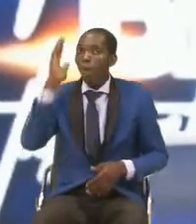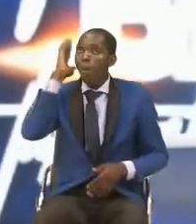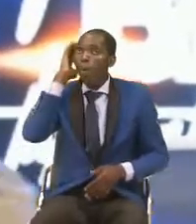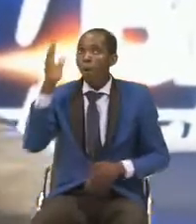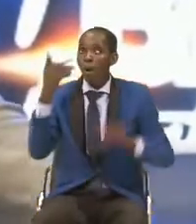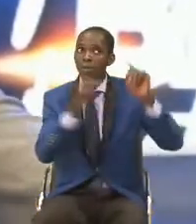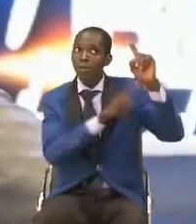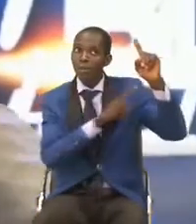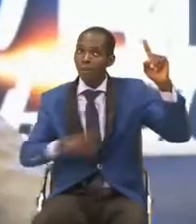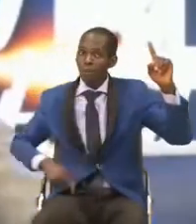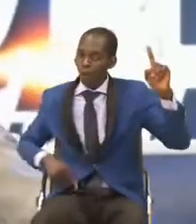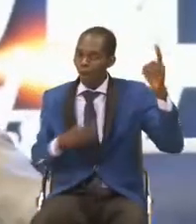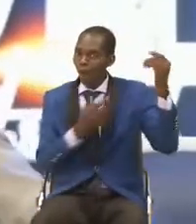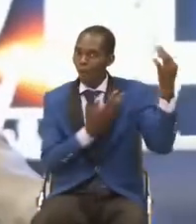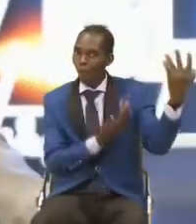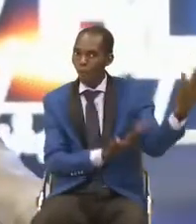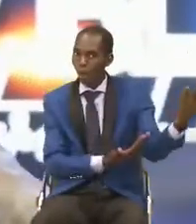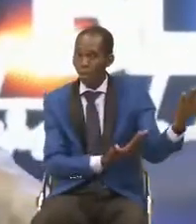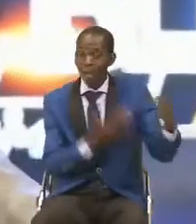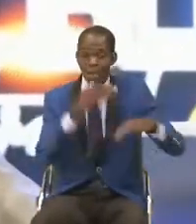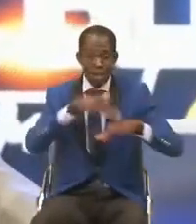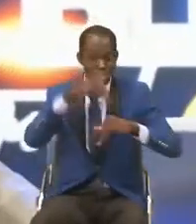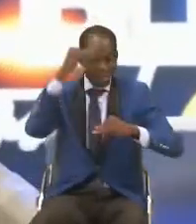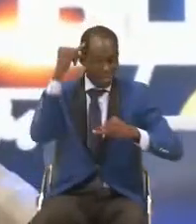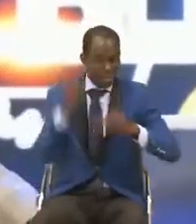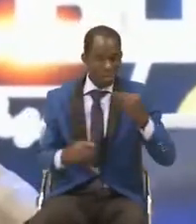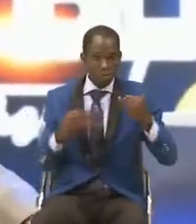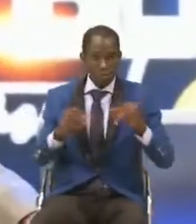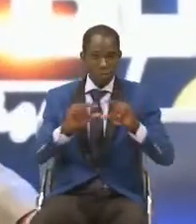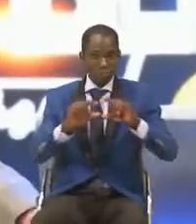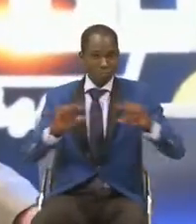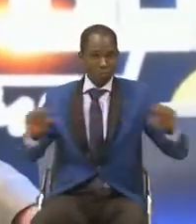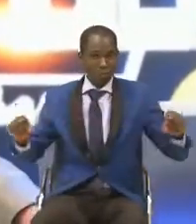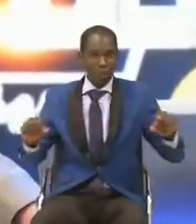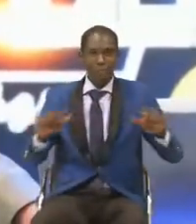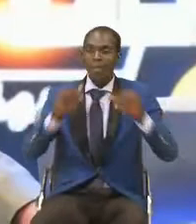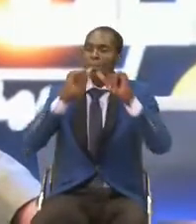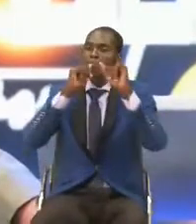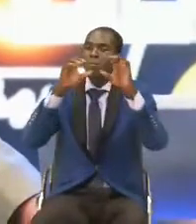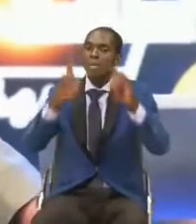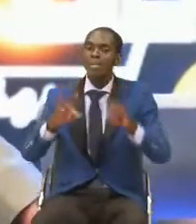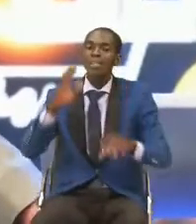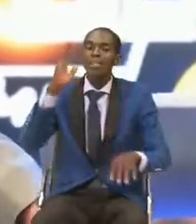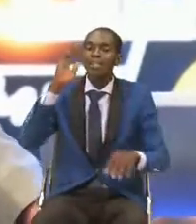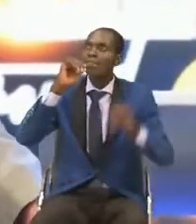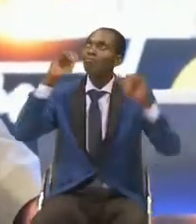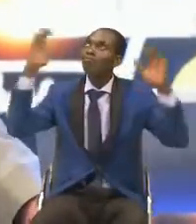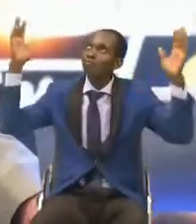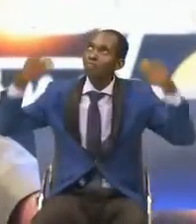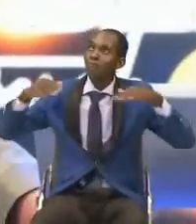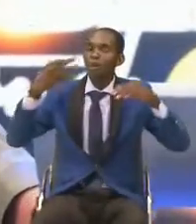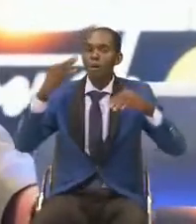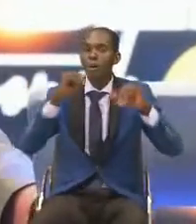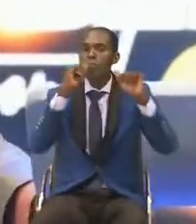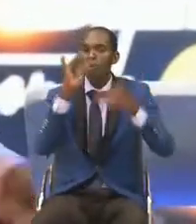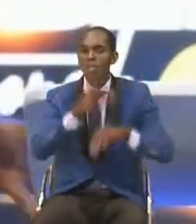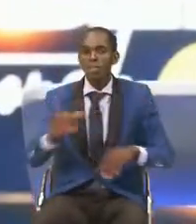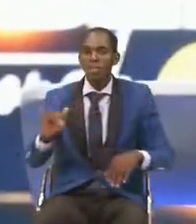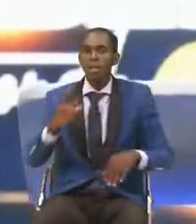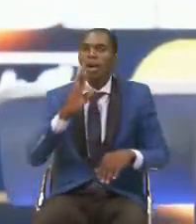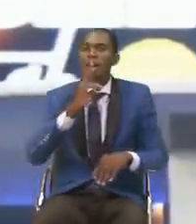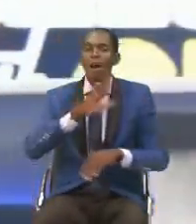the verse, therefore, will the Lord wait. And then at the end of the